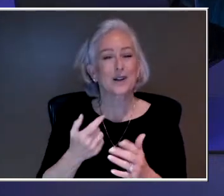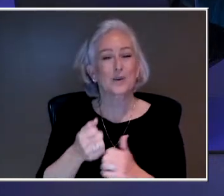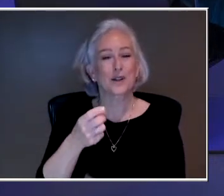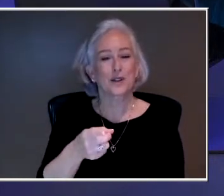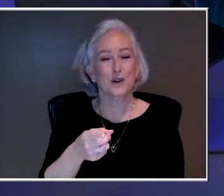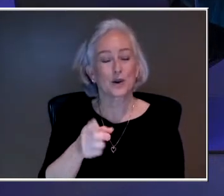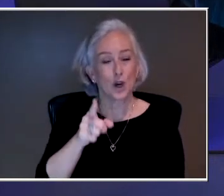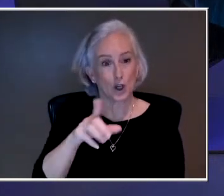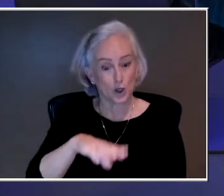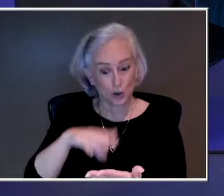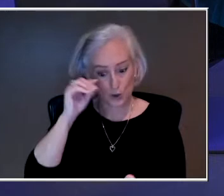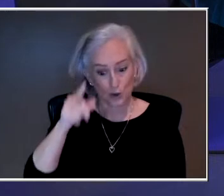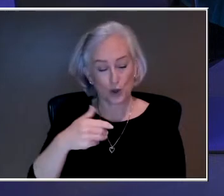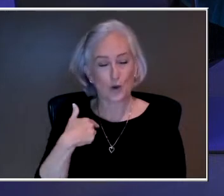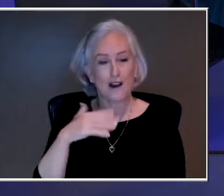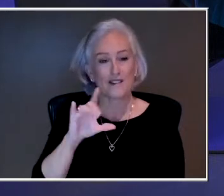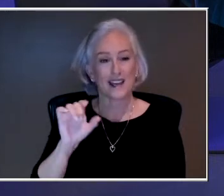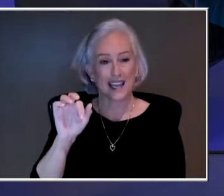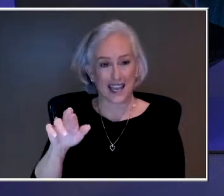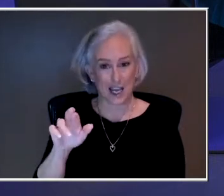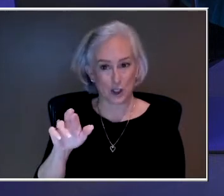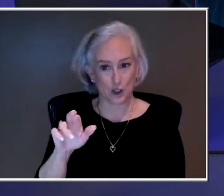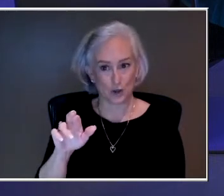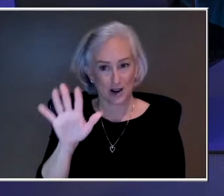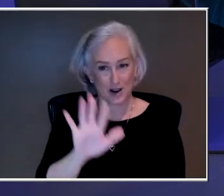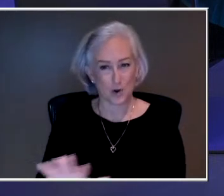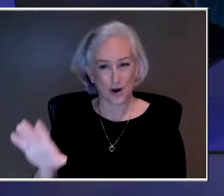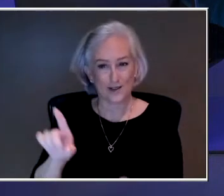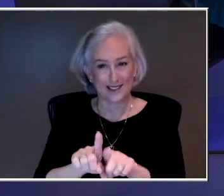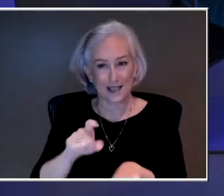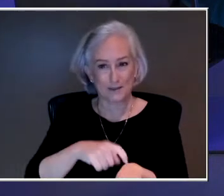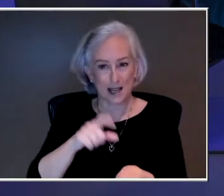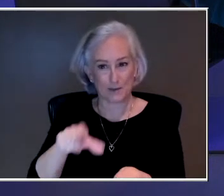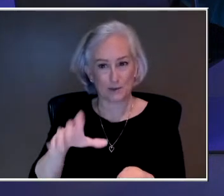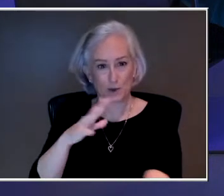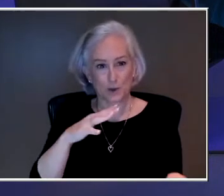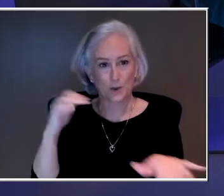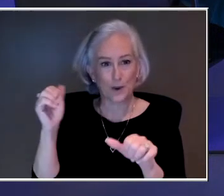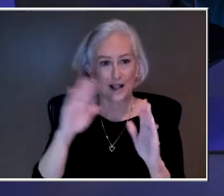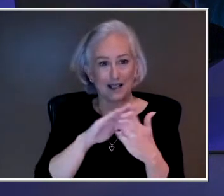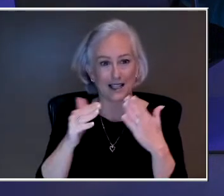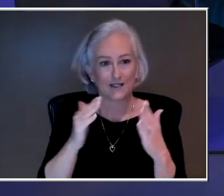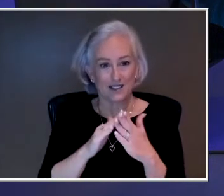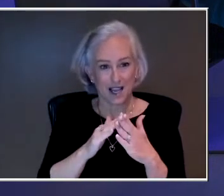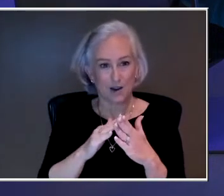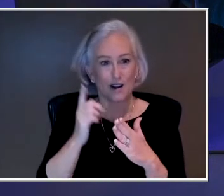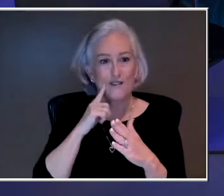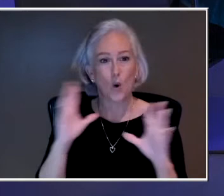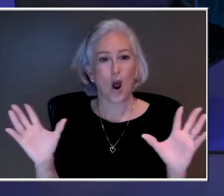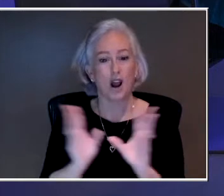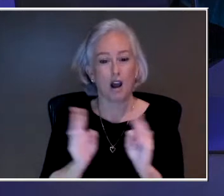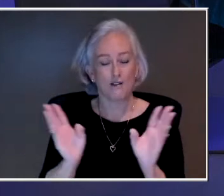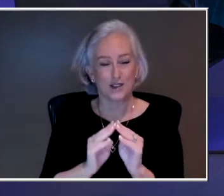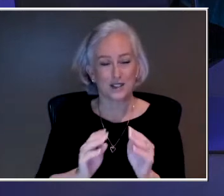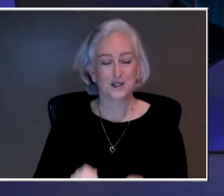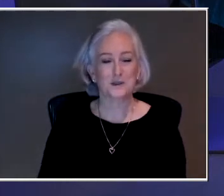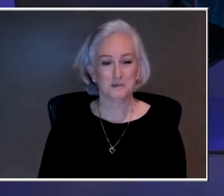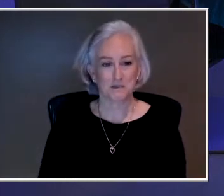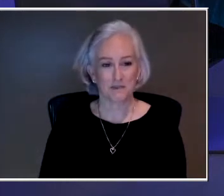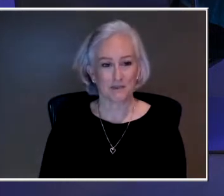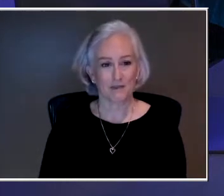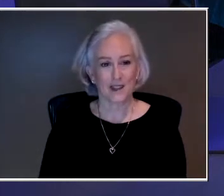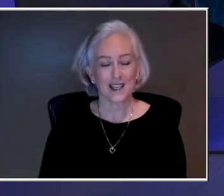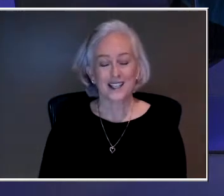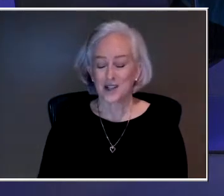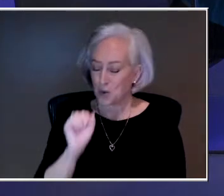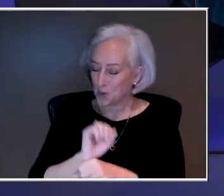that you had cancer, and this was around the same time that you were actually supposed to head out of town on a conference, just working like the rest of us have